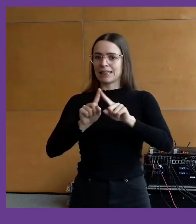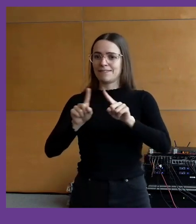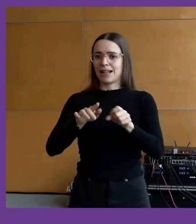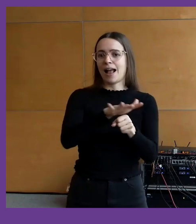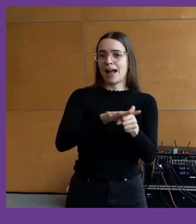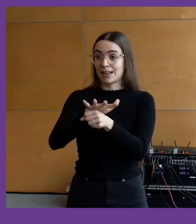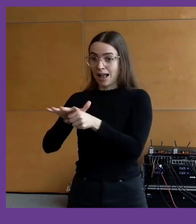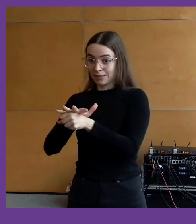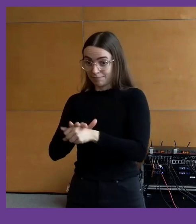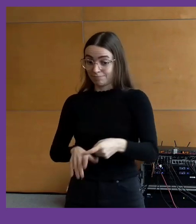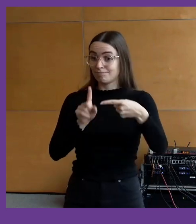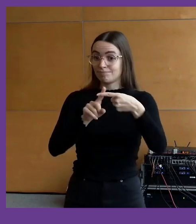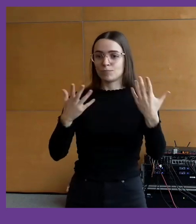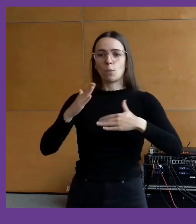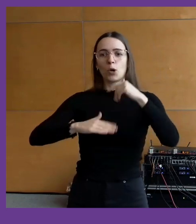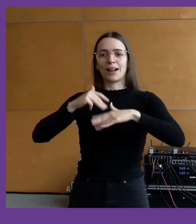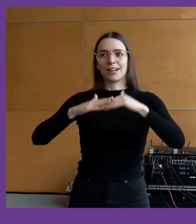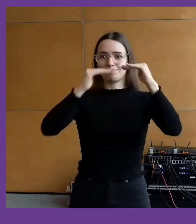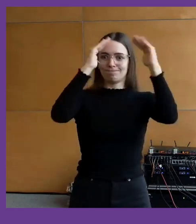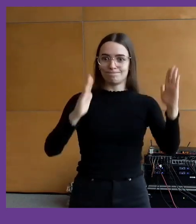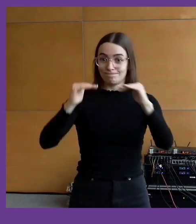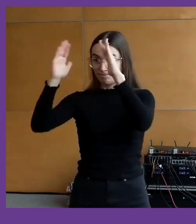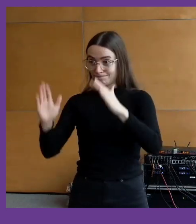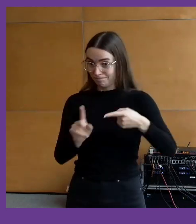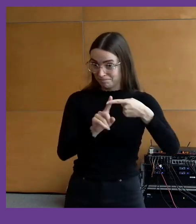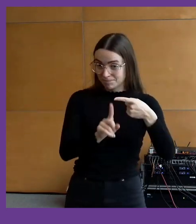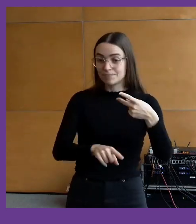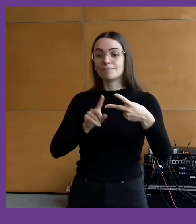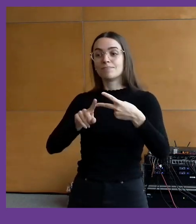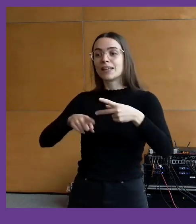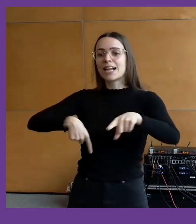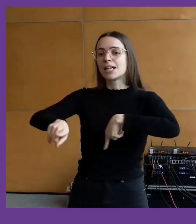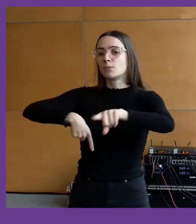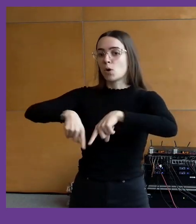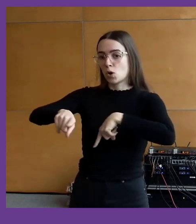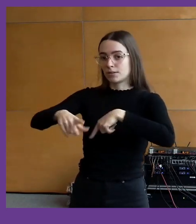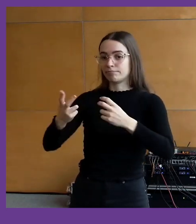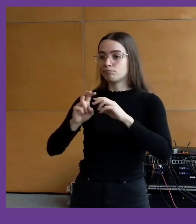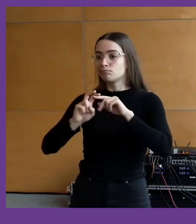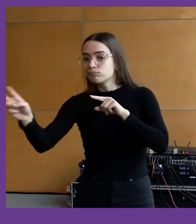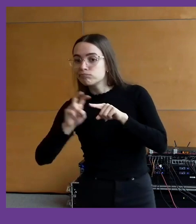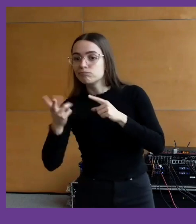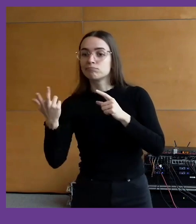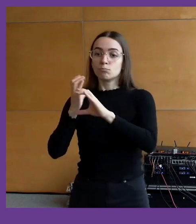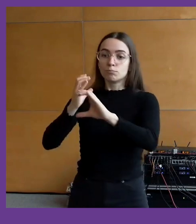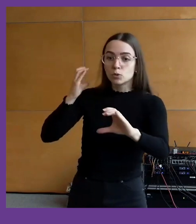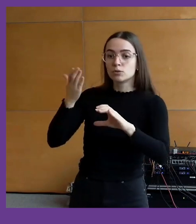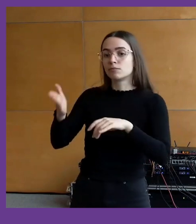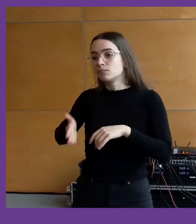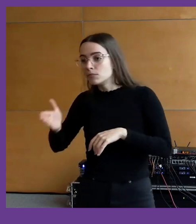and more, the digital world plays a role in tourism, and accessibility needs to